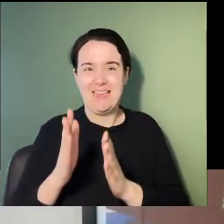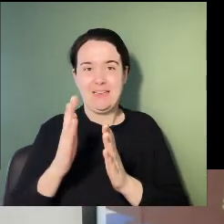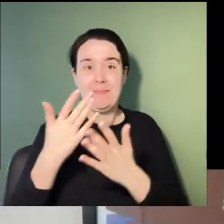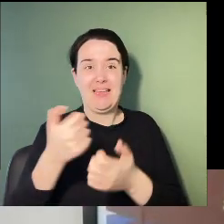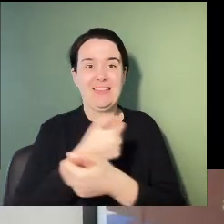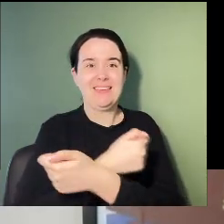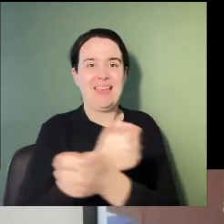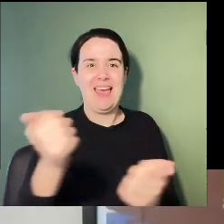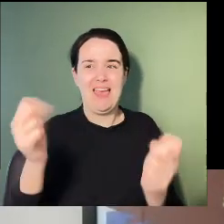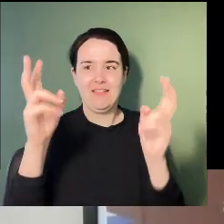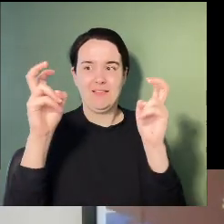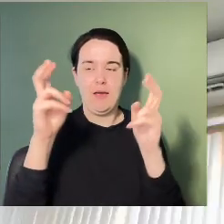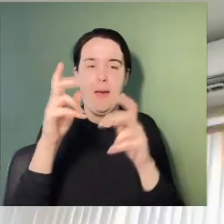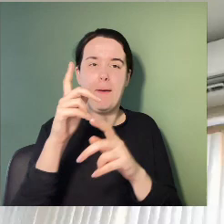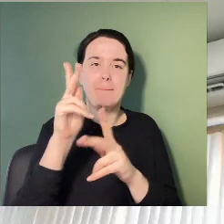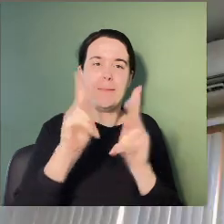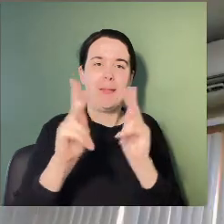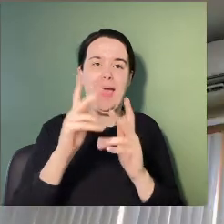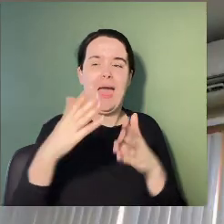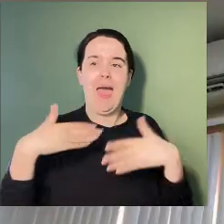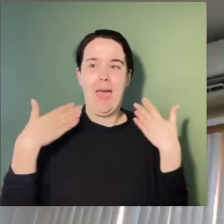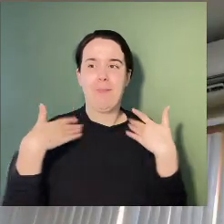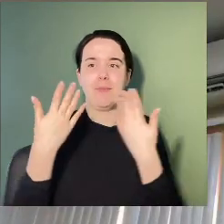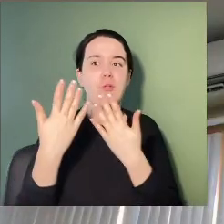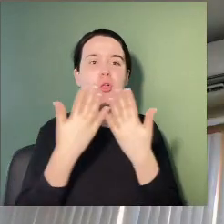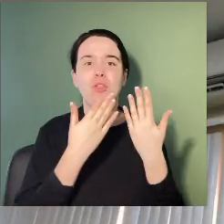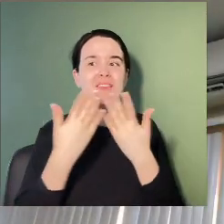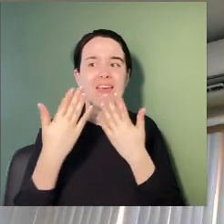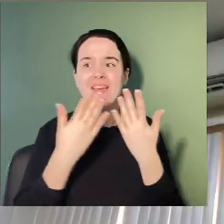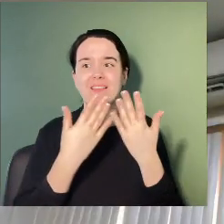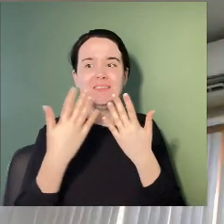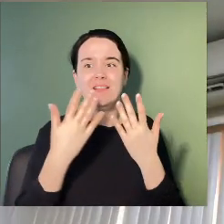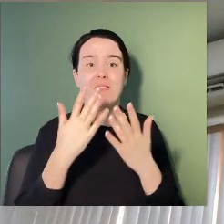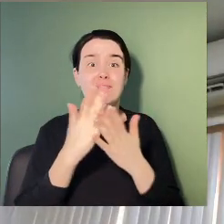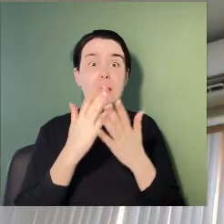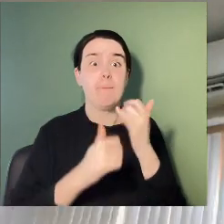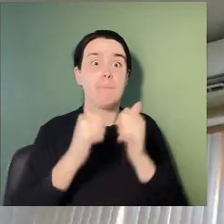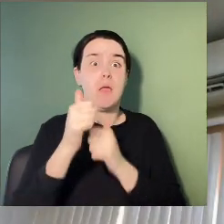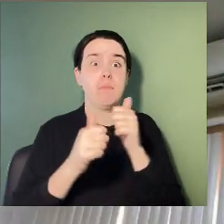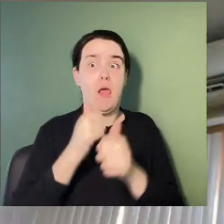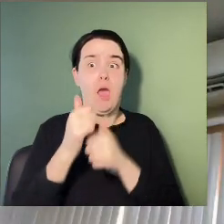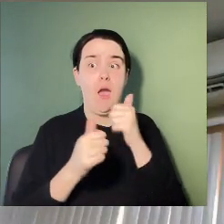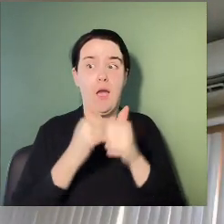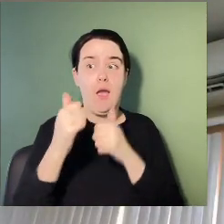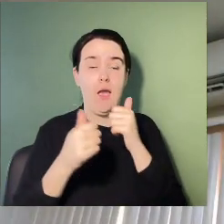birthdays. And that was a hugely popular